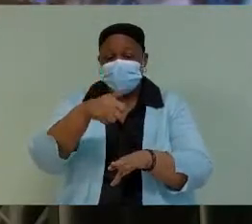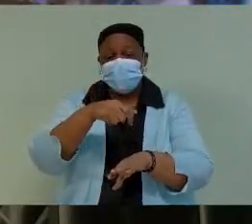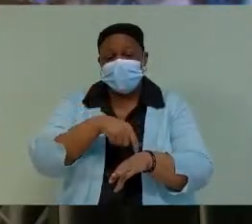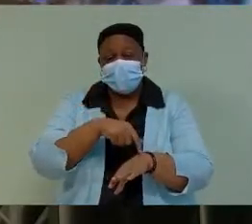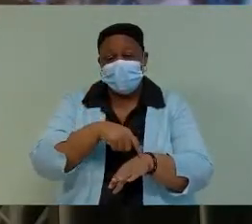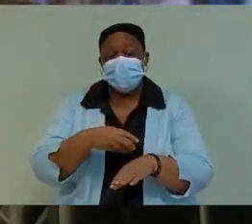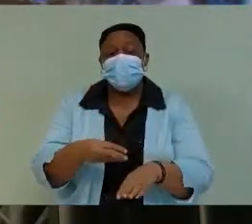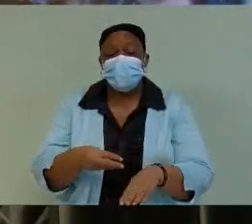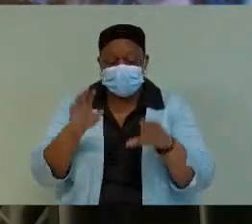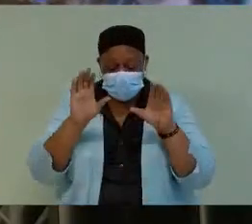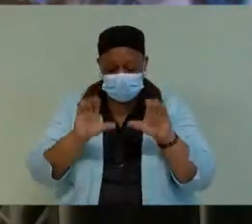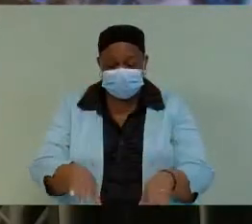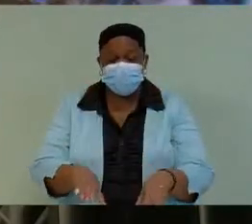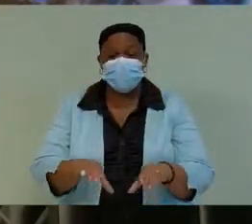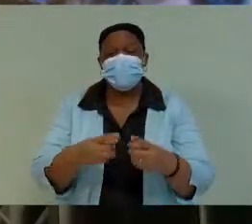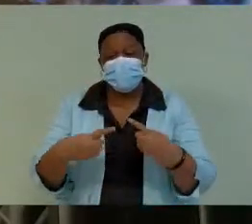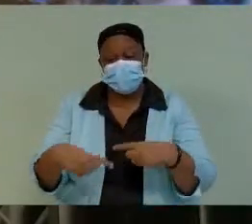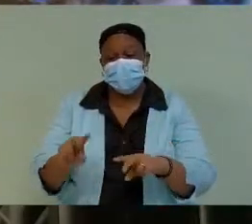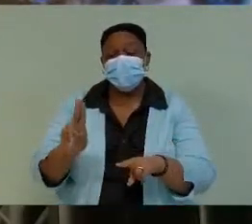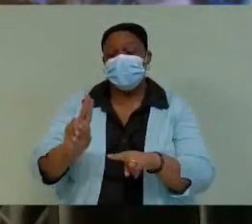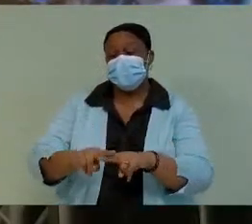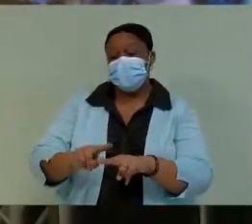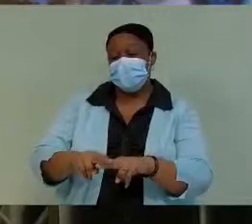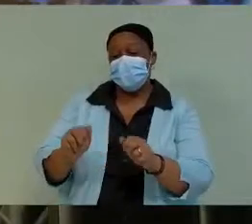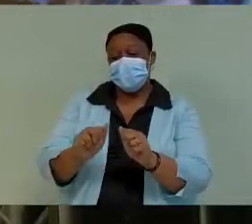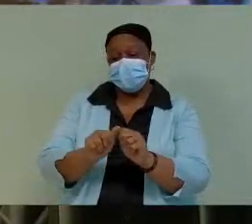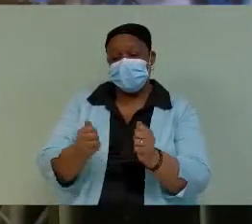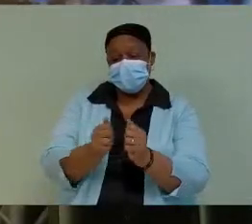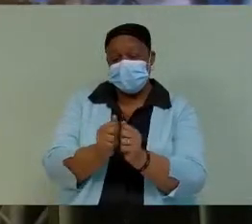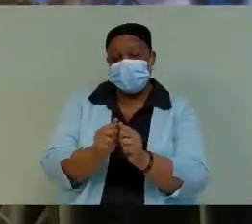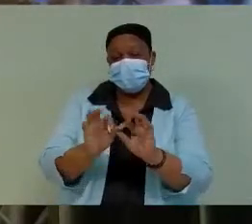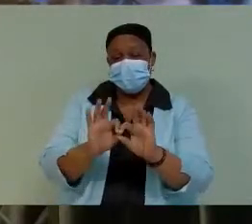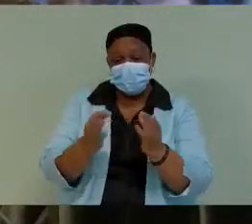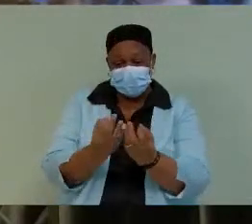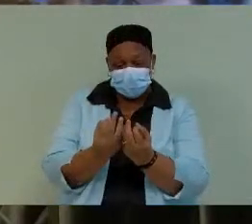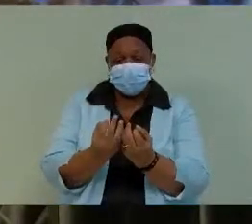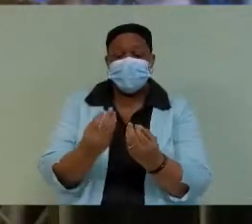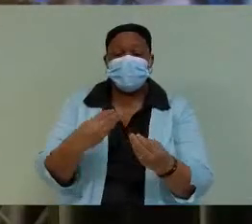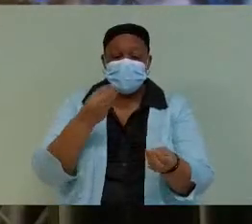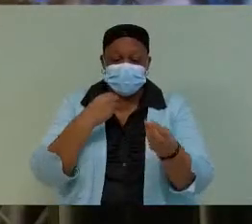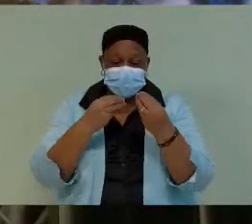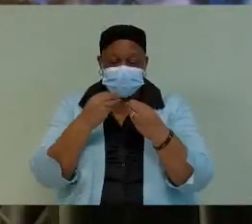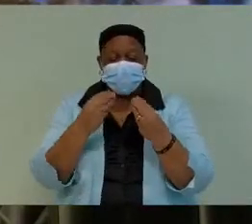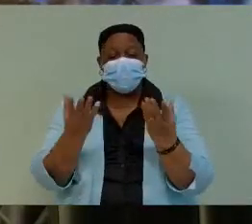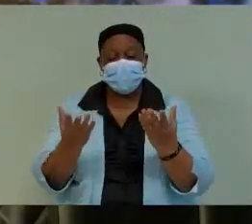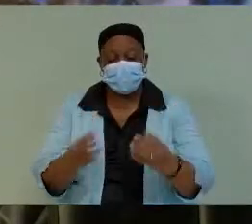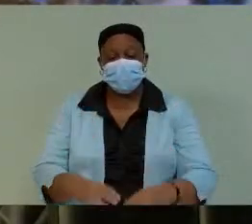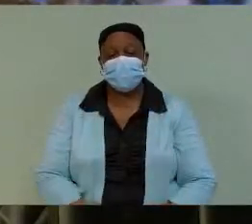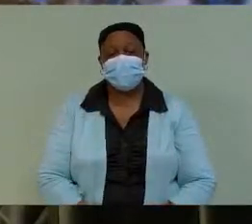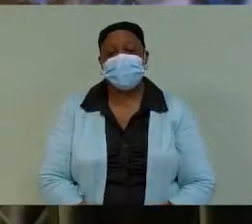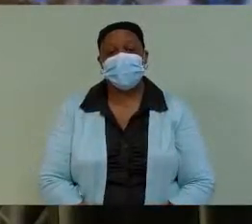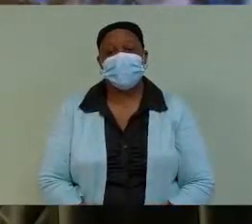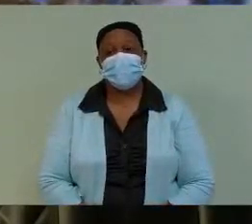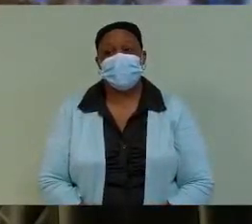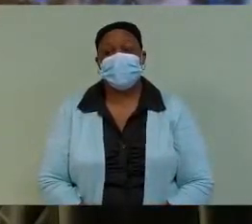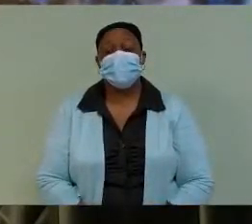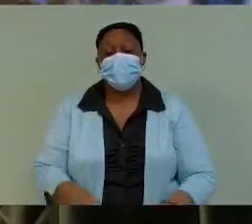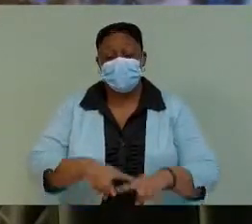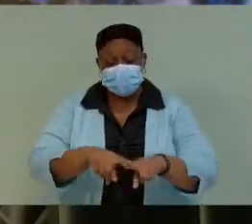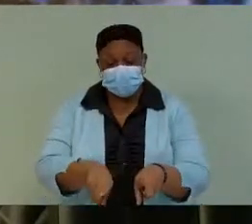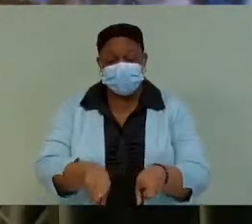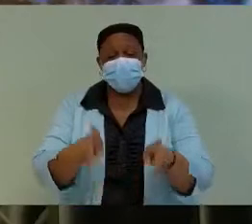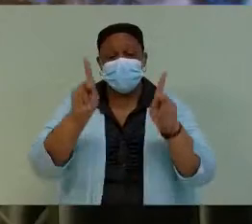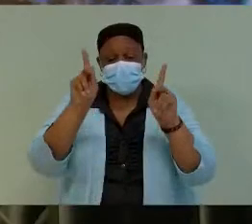offer in-dining service up to 10 p.m. nightly. However, all persons shall adhere